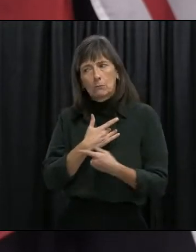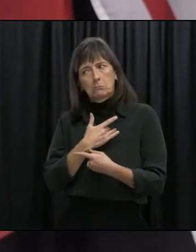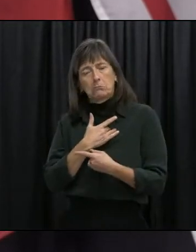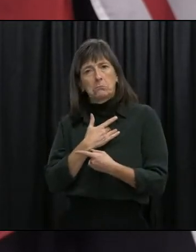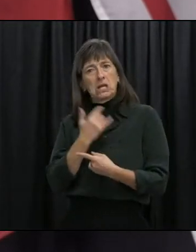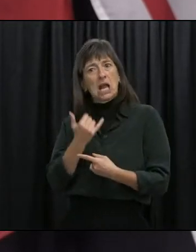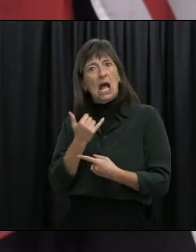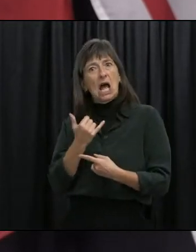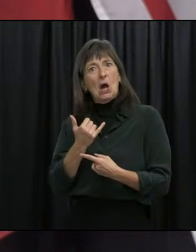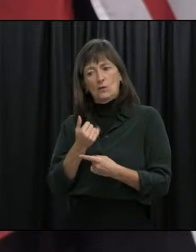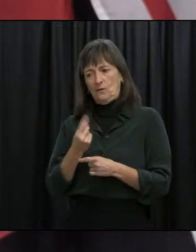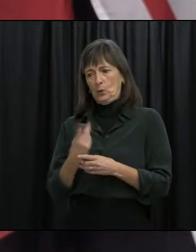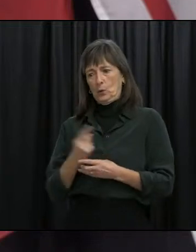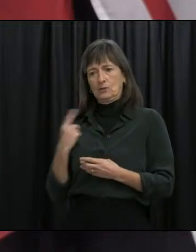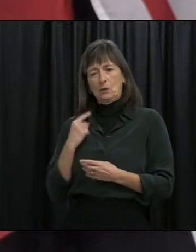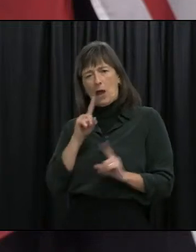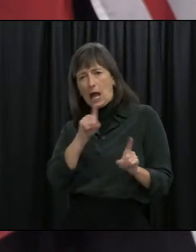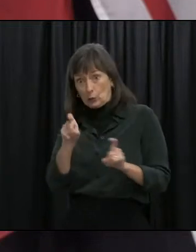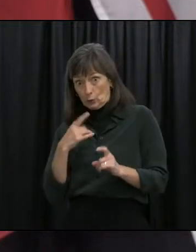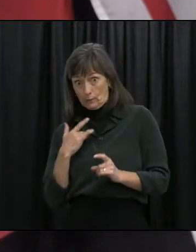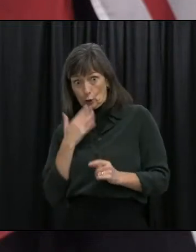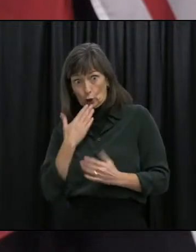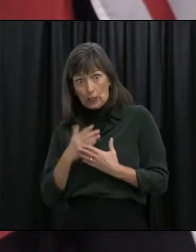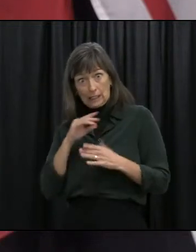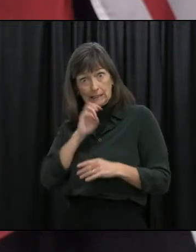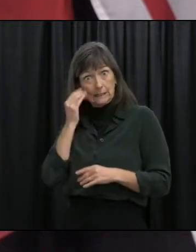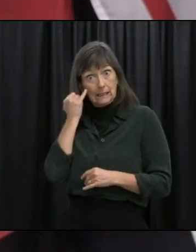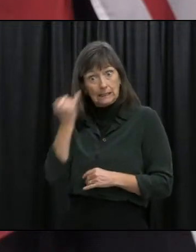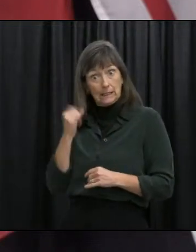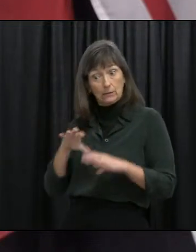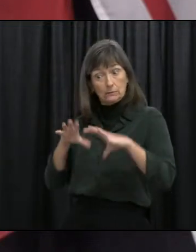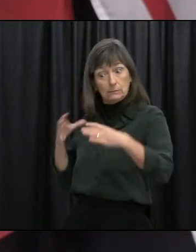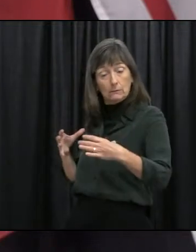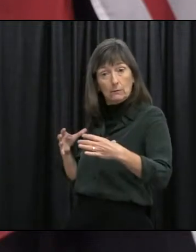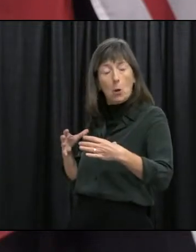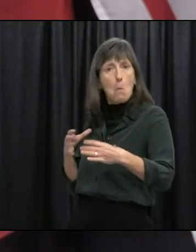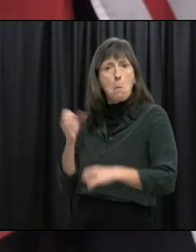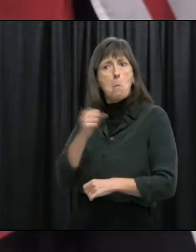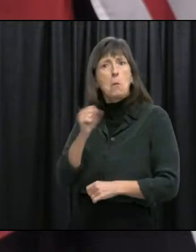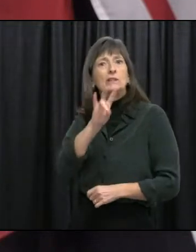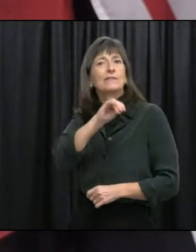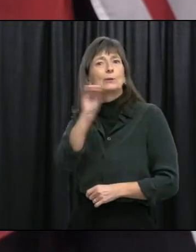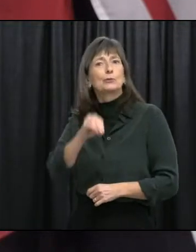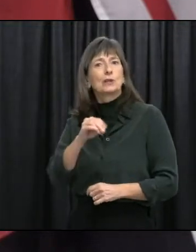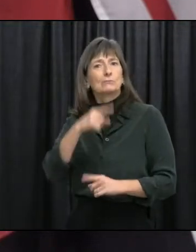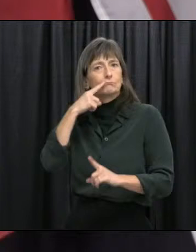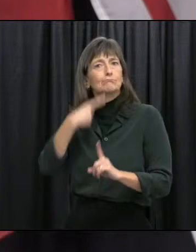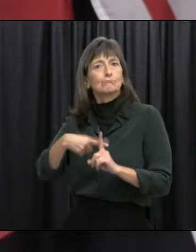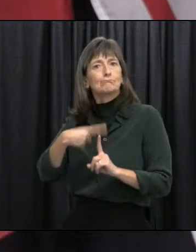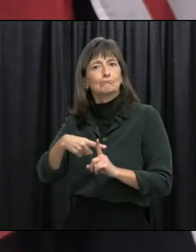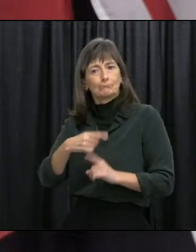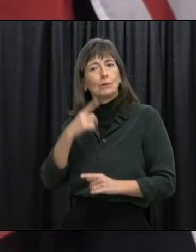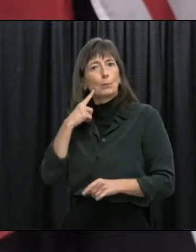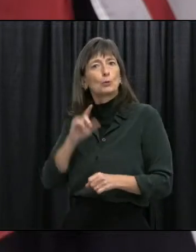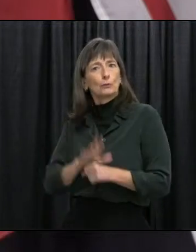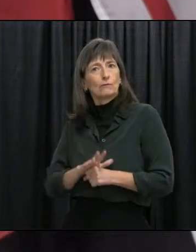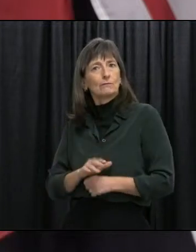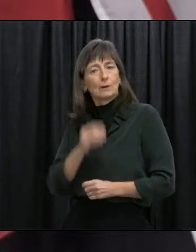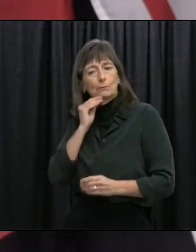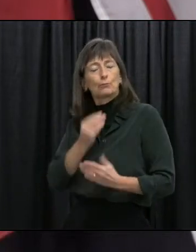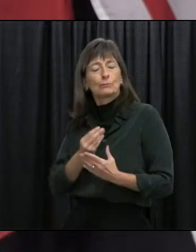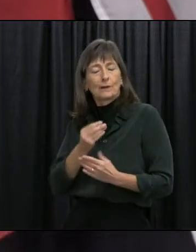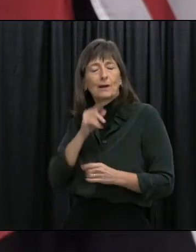population now think it's a good idea and they don't see an issue as long as our safeguards